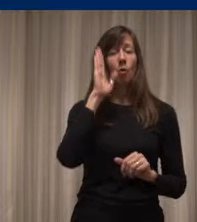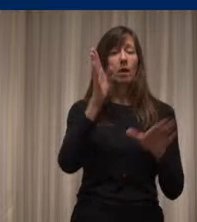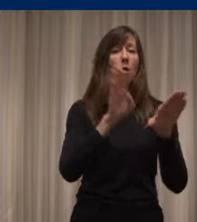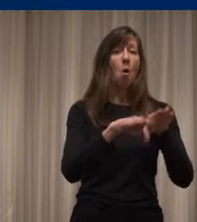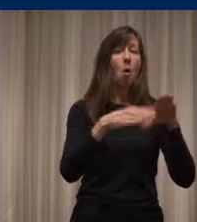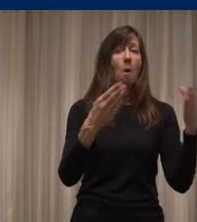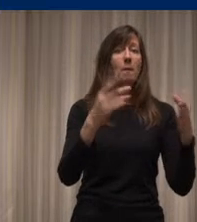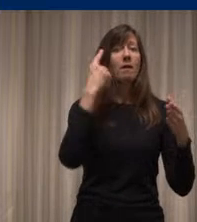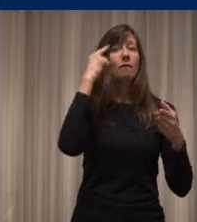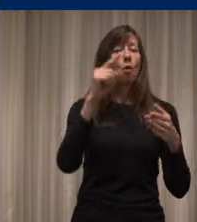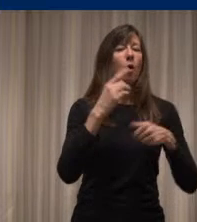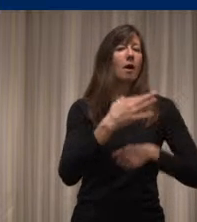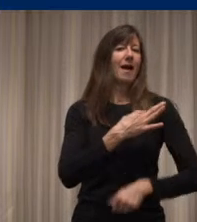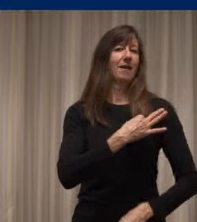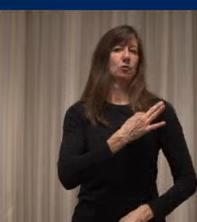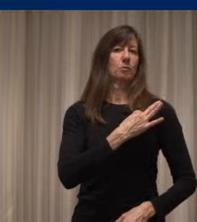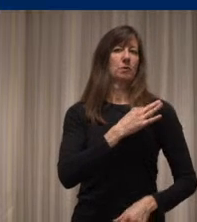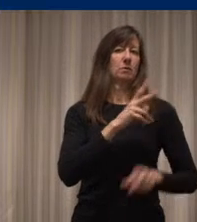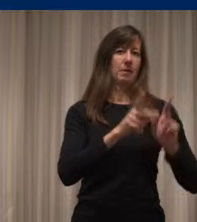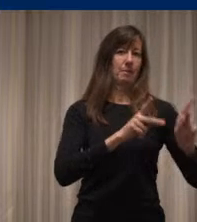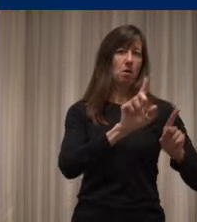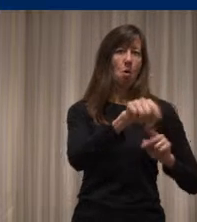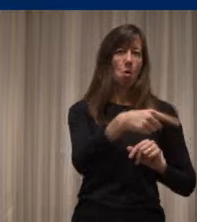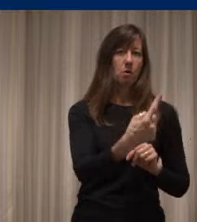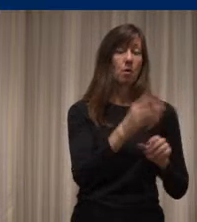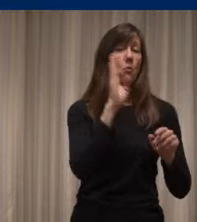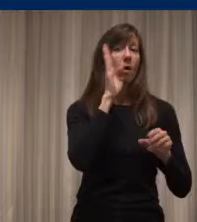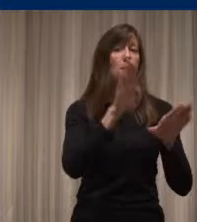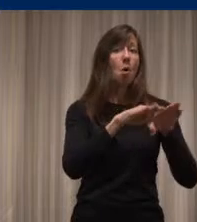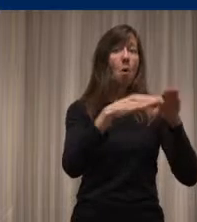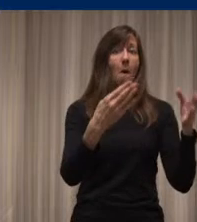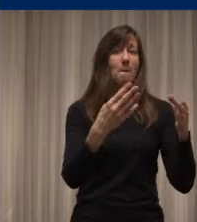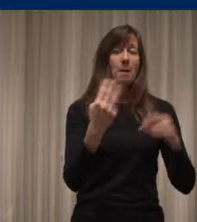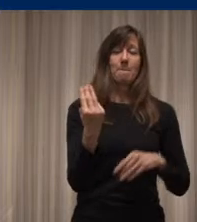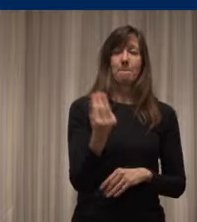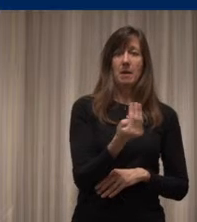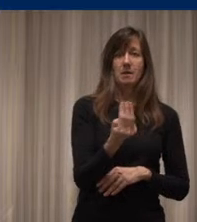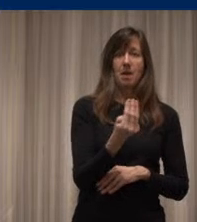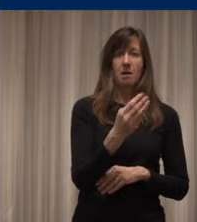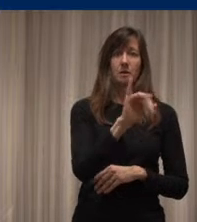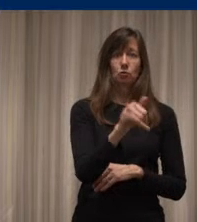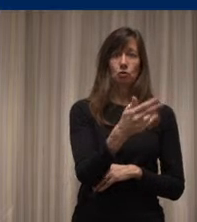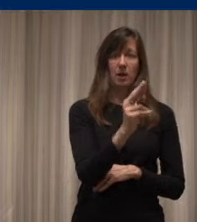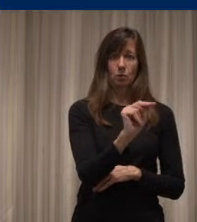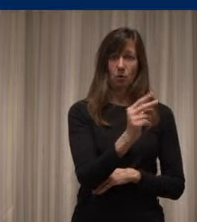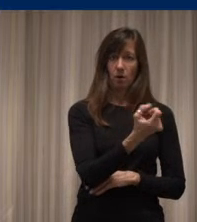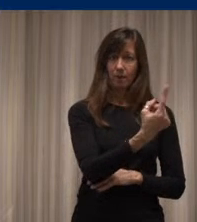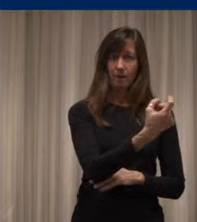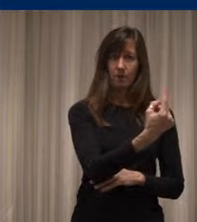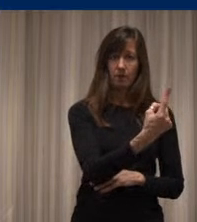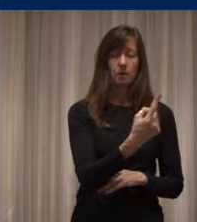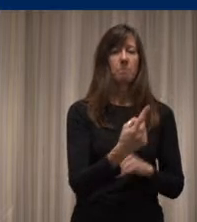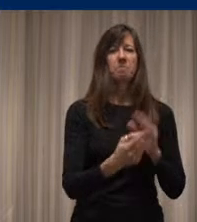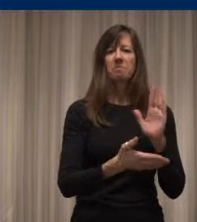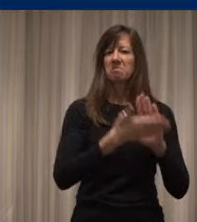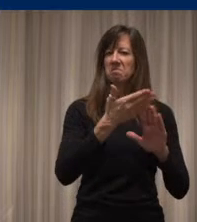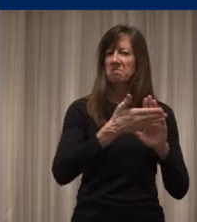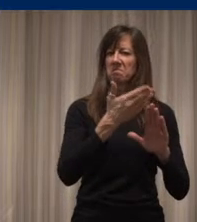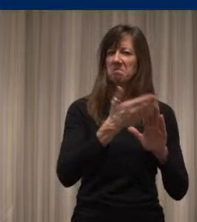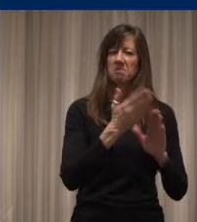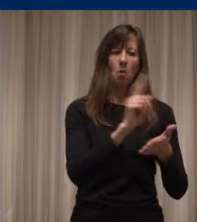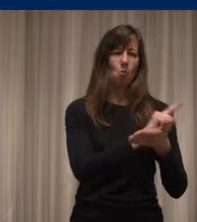eligible recipients of the vaccine on Monday, the 11th. It will run 7 days a week, and we will run that thing